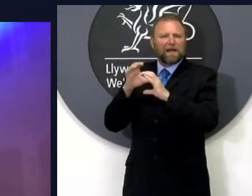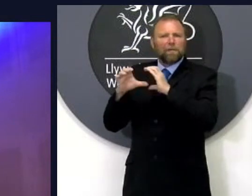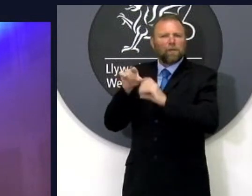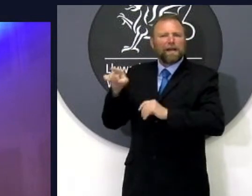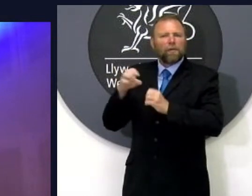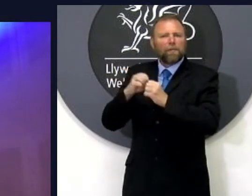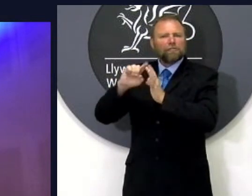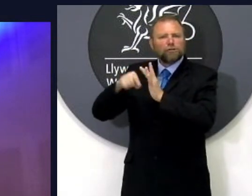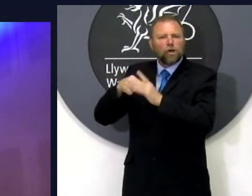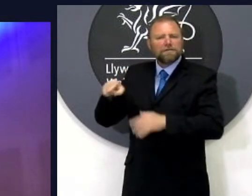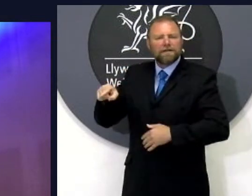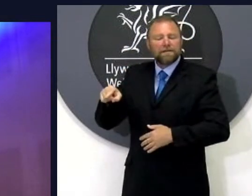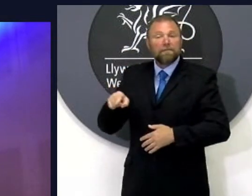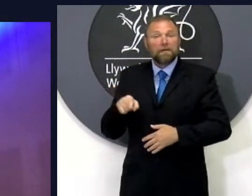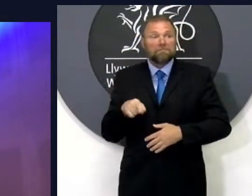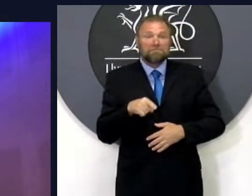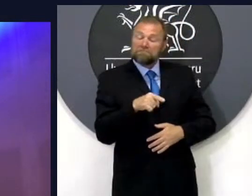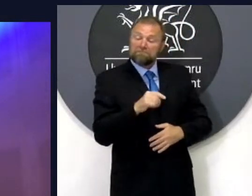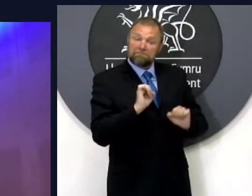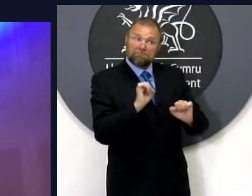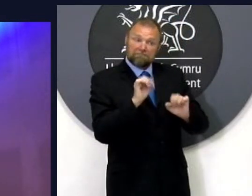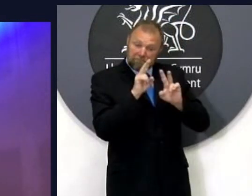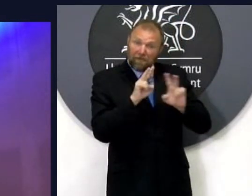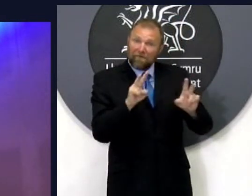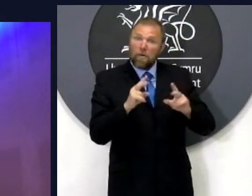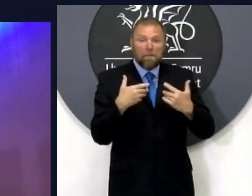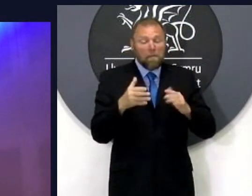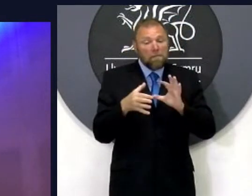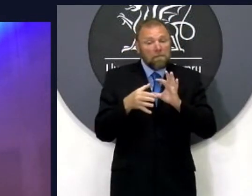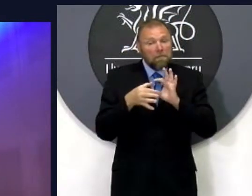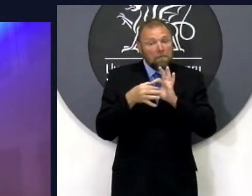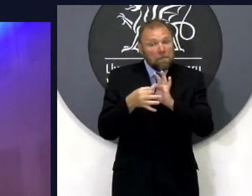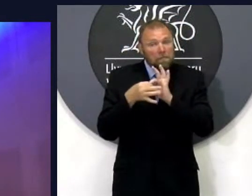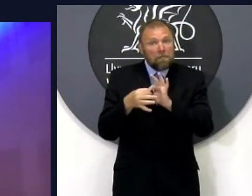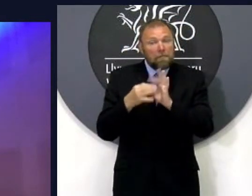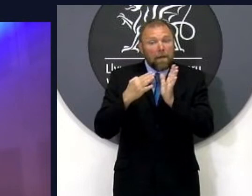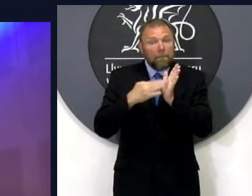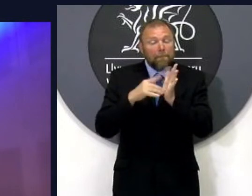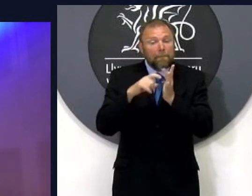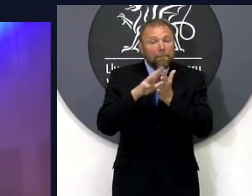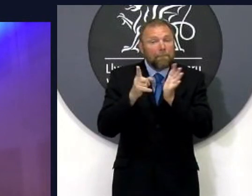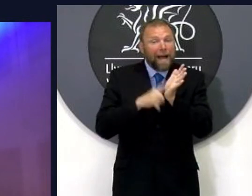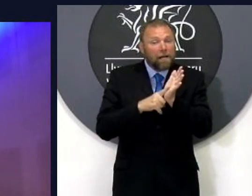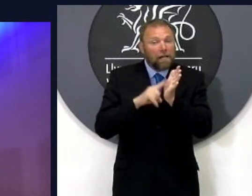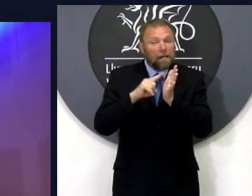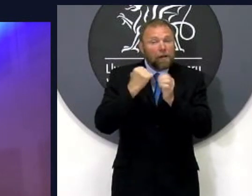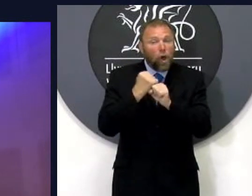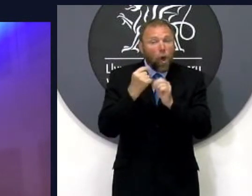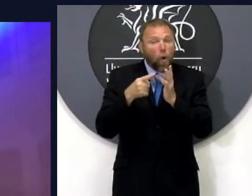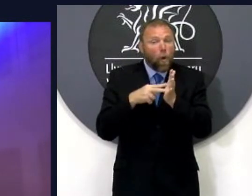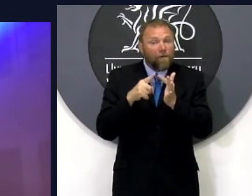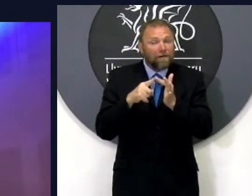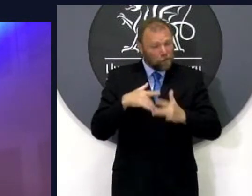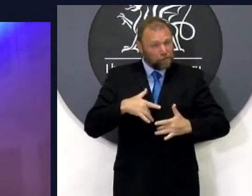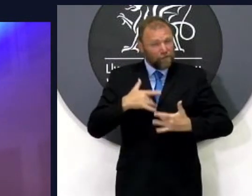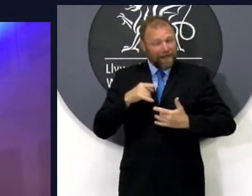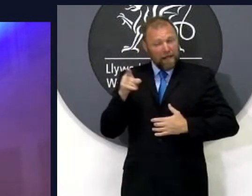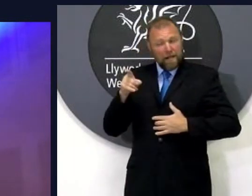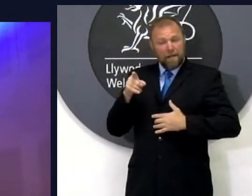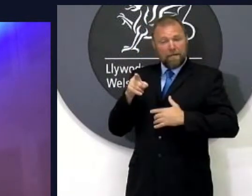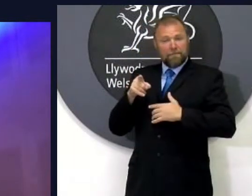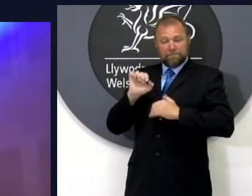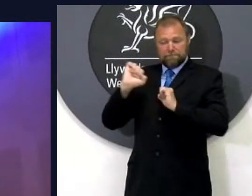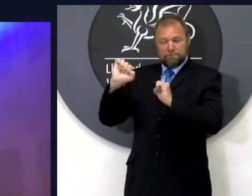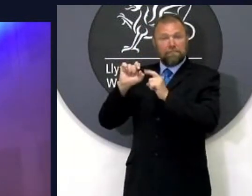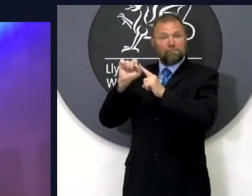or not, the fact that you've had more cooperation with Michael Gove, do you see the Prime Minister's lack of engagement as in any way harming